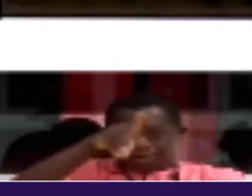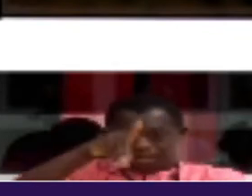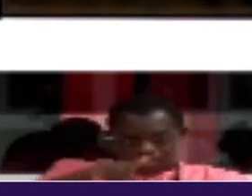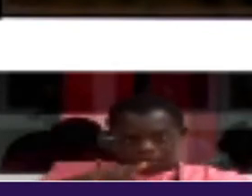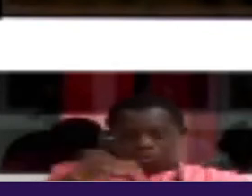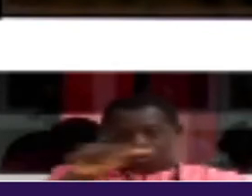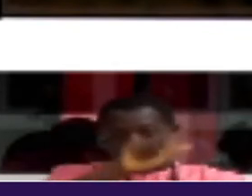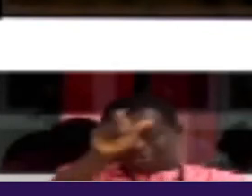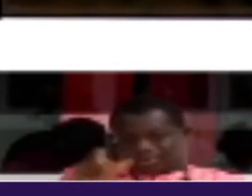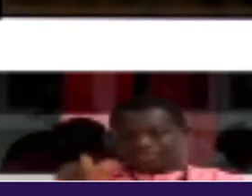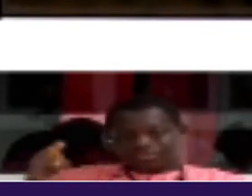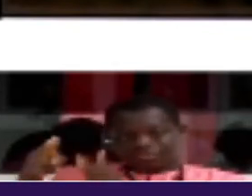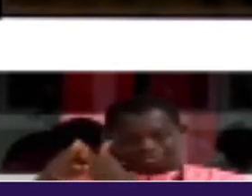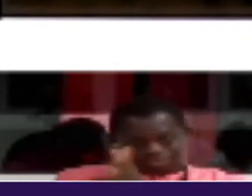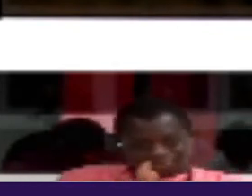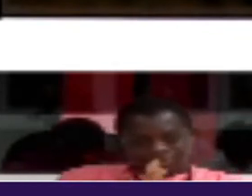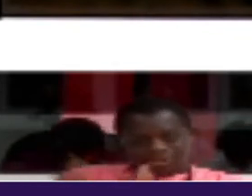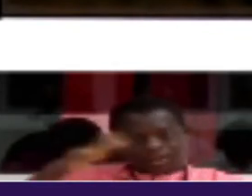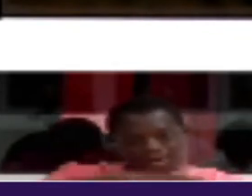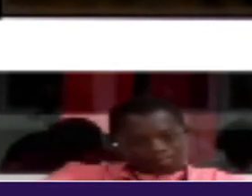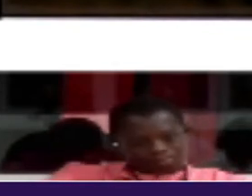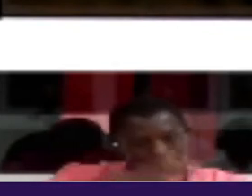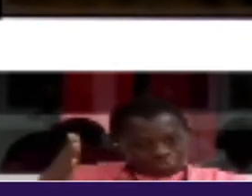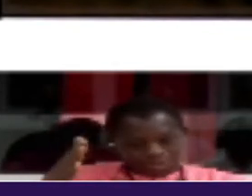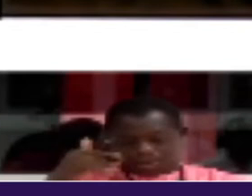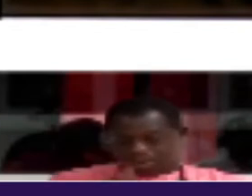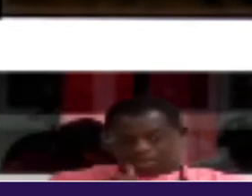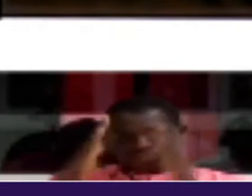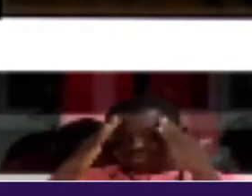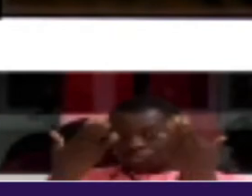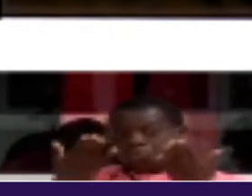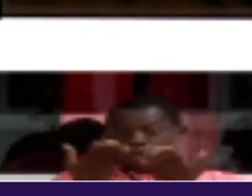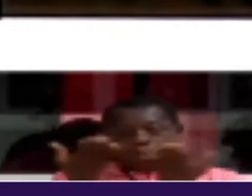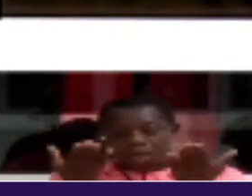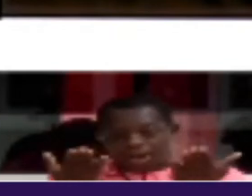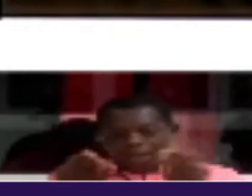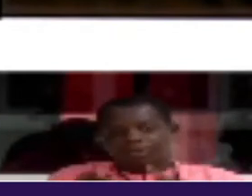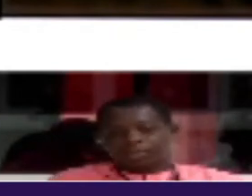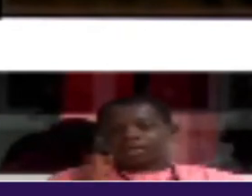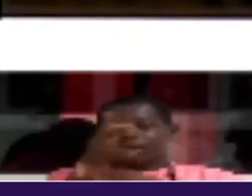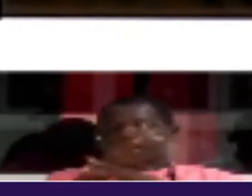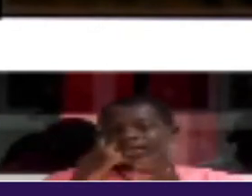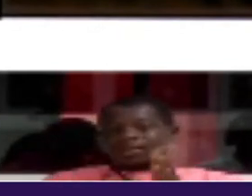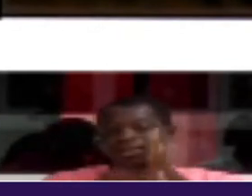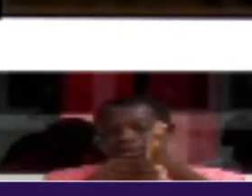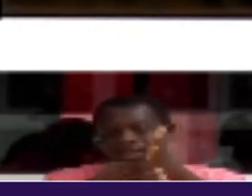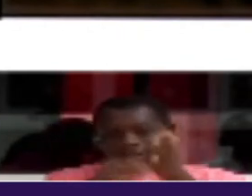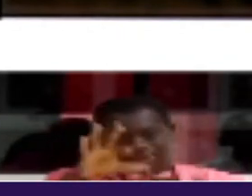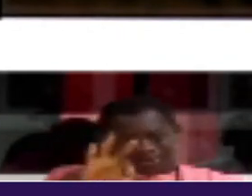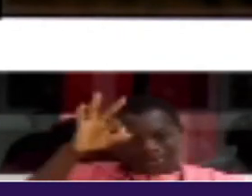main gate. The reason, I don't know, but the guard commander decided